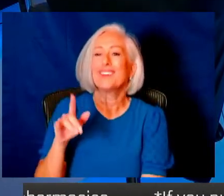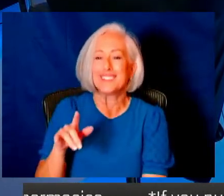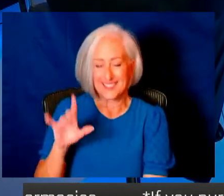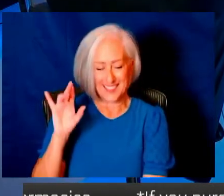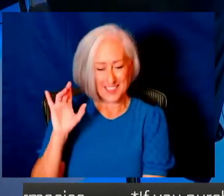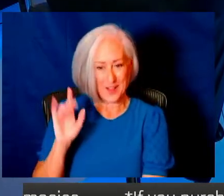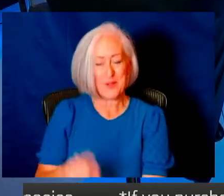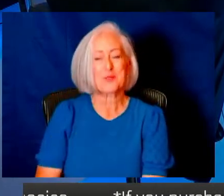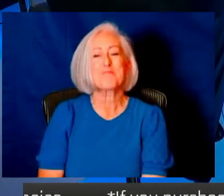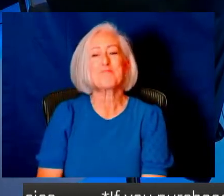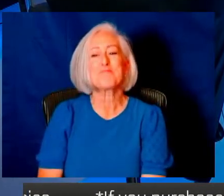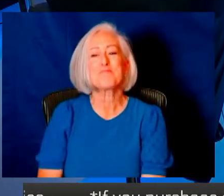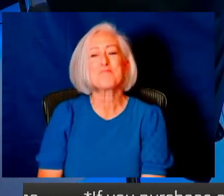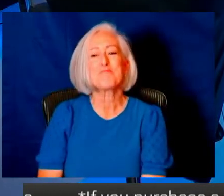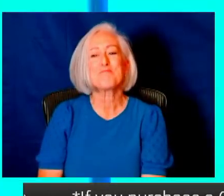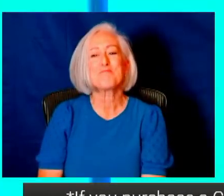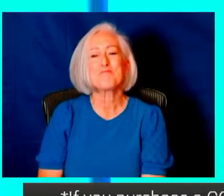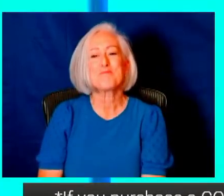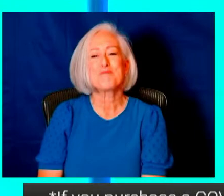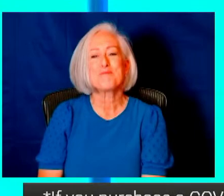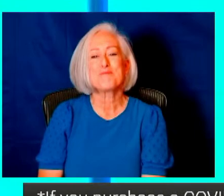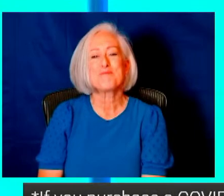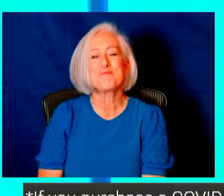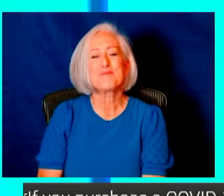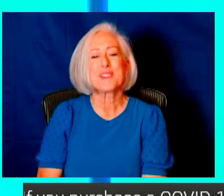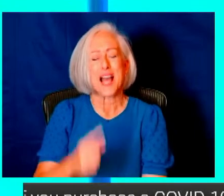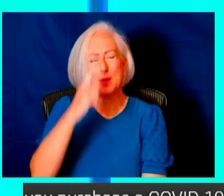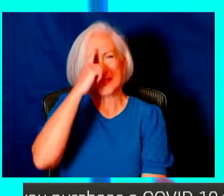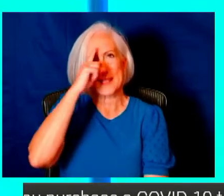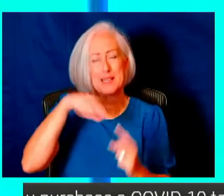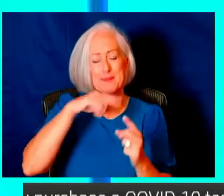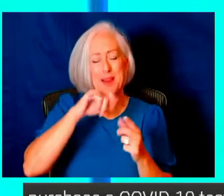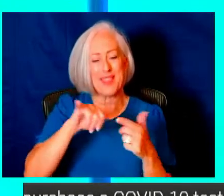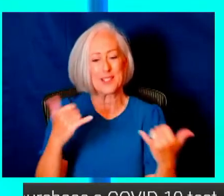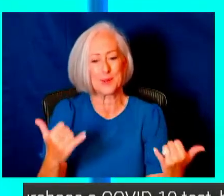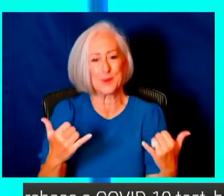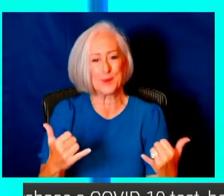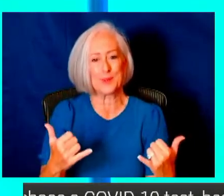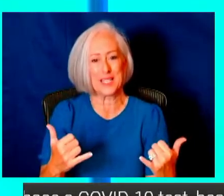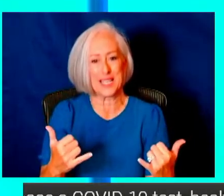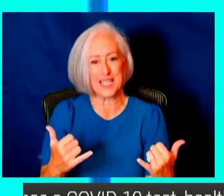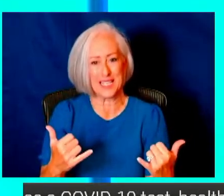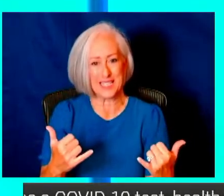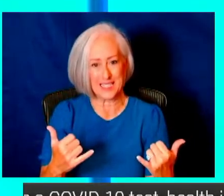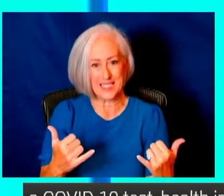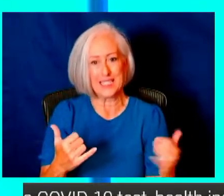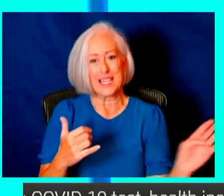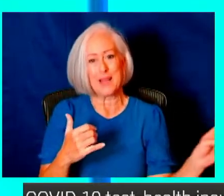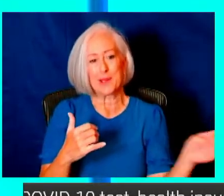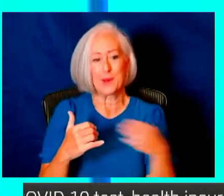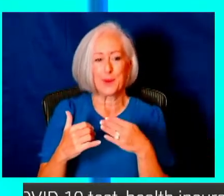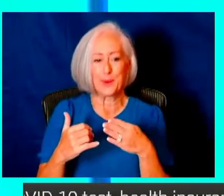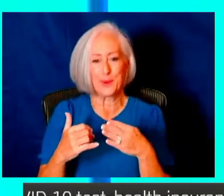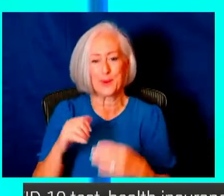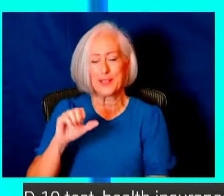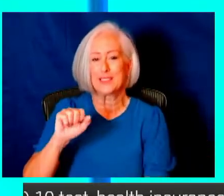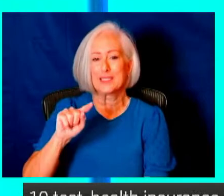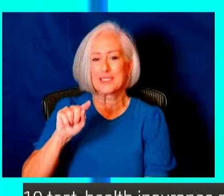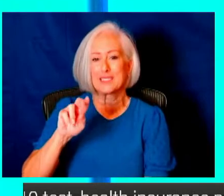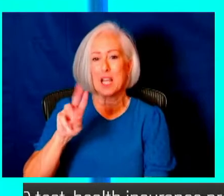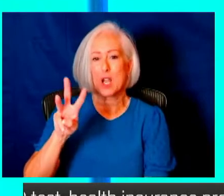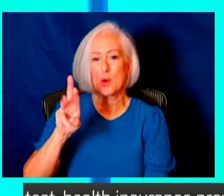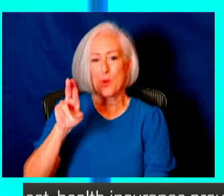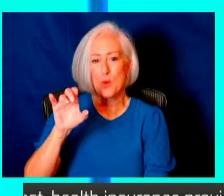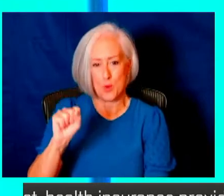prosper. You know, I was thinking about that today, and I'm going to go Star Wars. I know we're definitely more of a